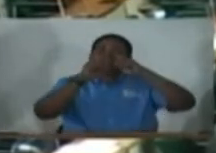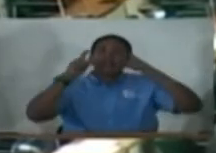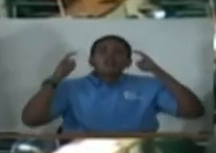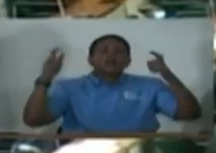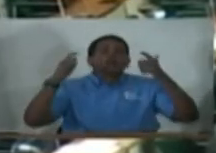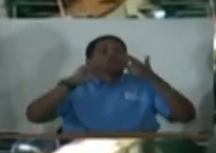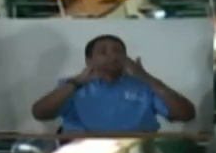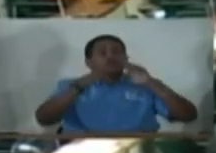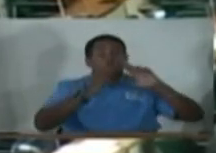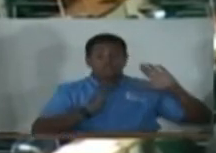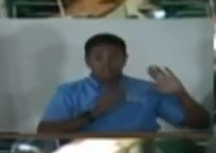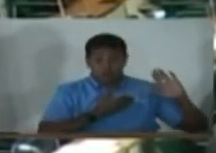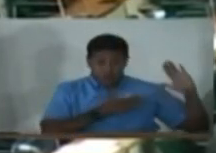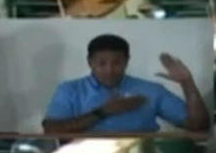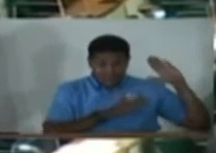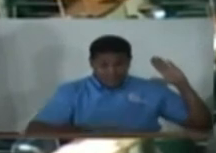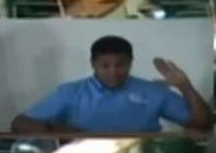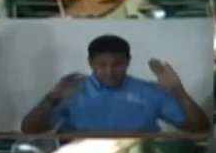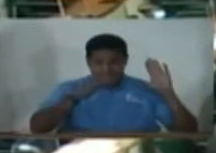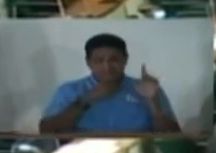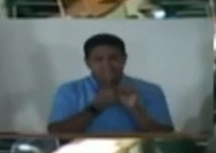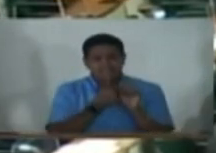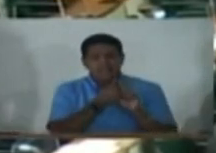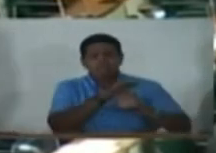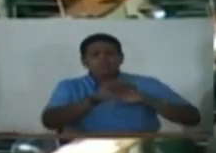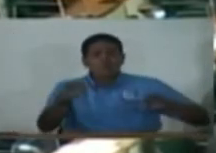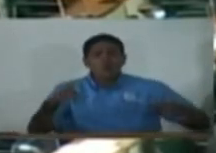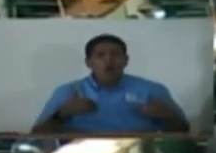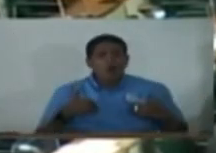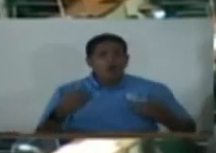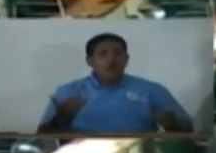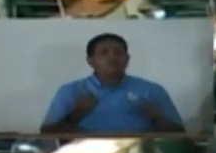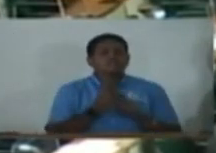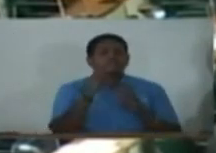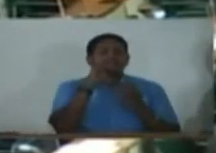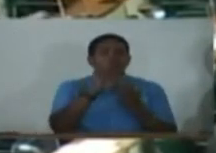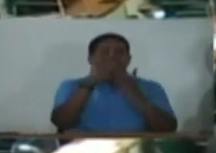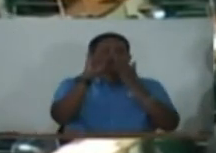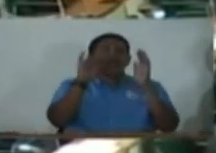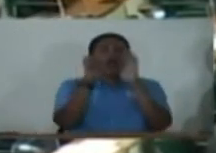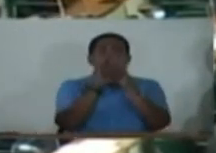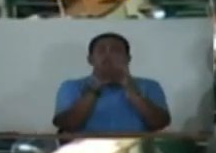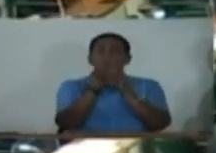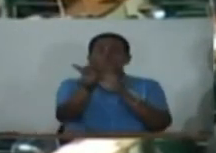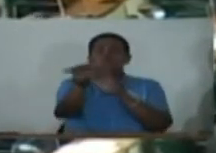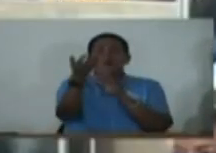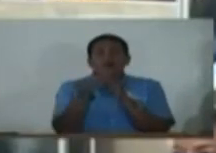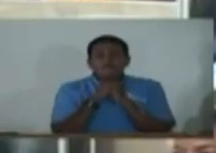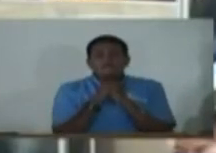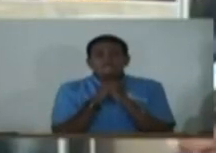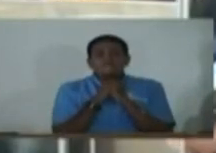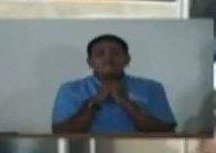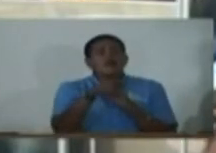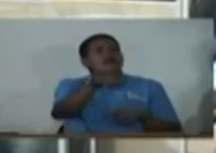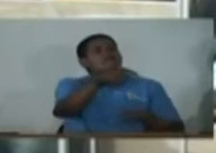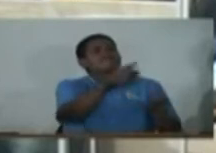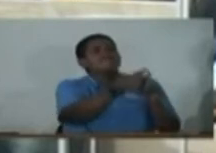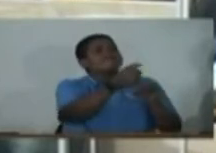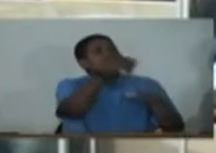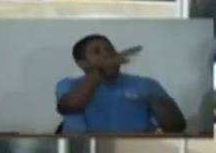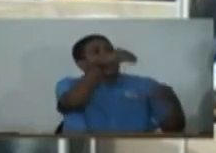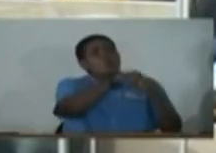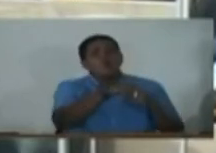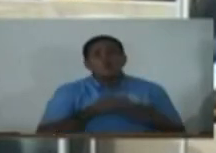numbers of our citizens do not have unique identification and are not